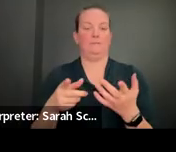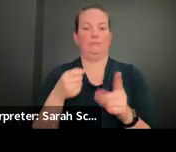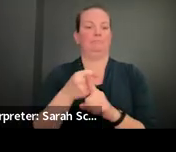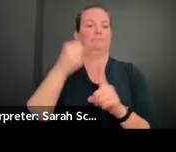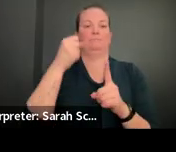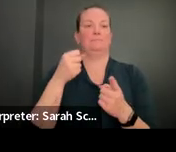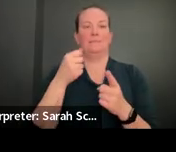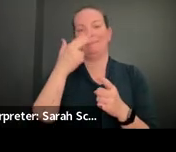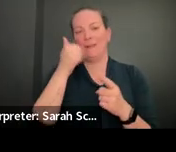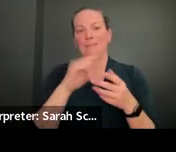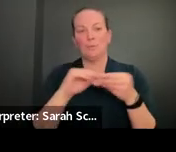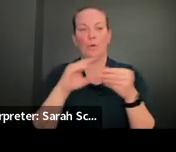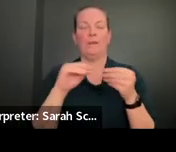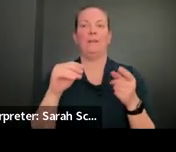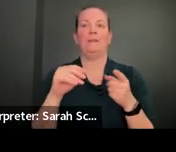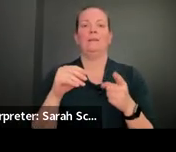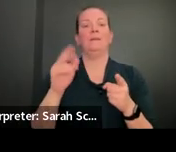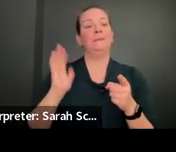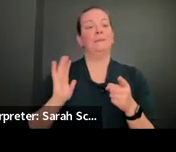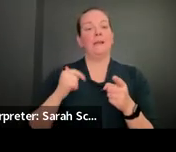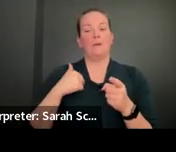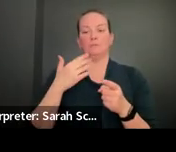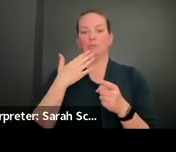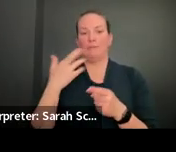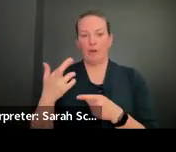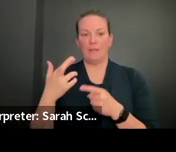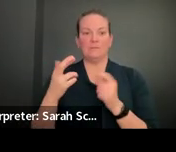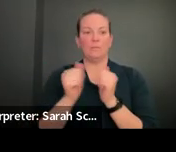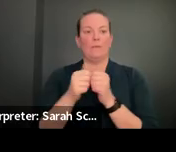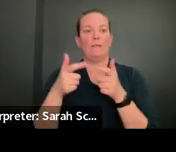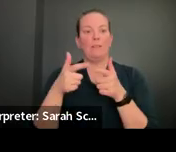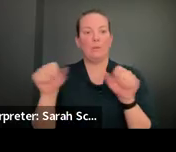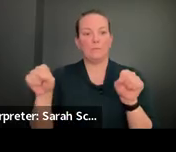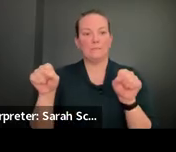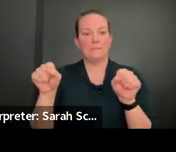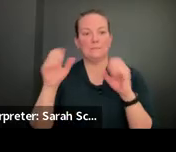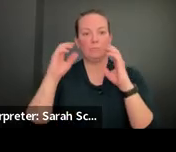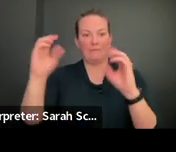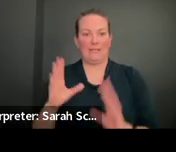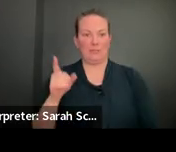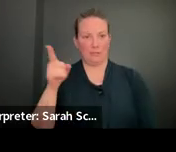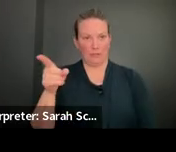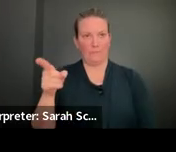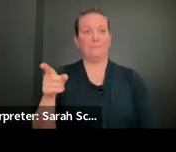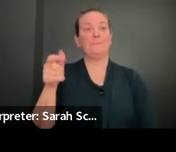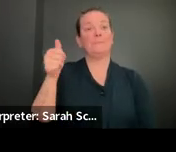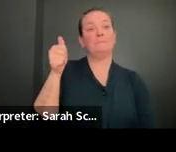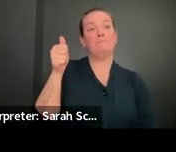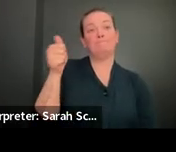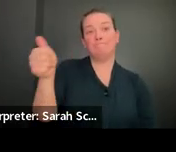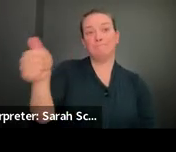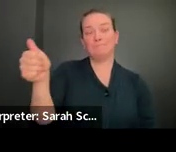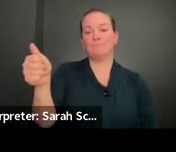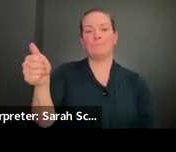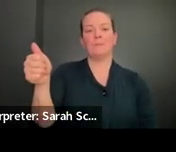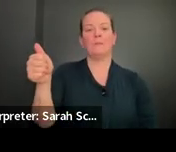just tell it. I was very good friends with a linguistics professor in Swarthmore who sent me a